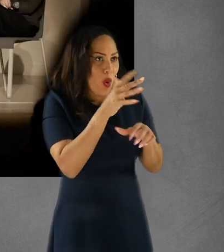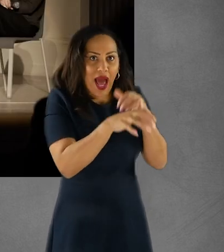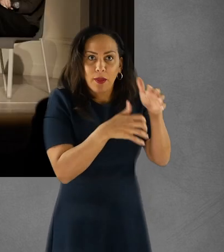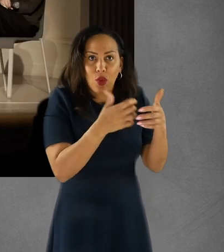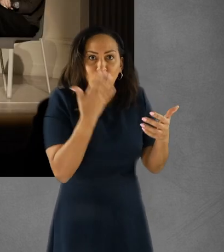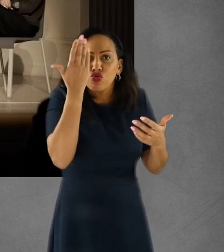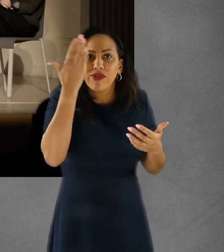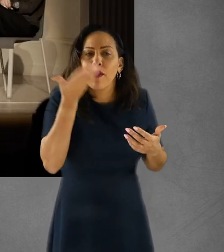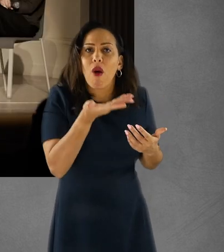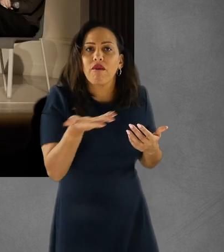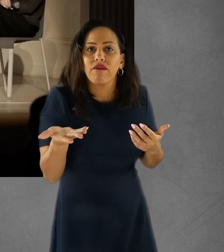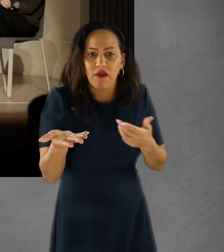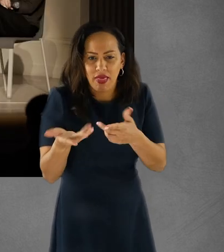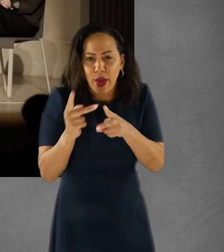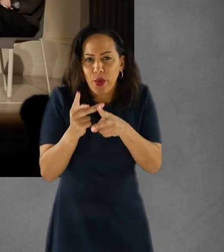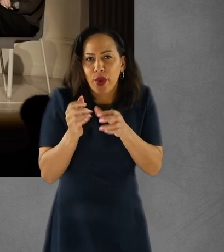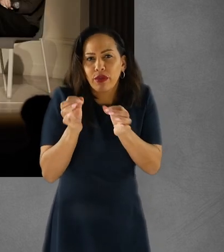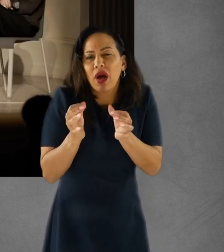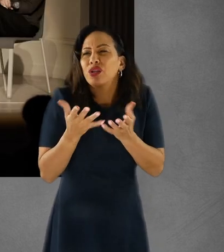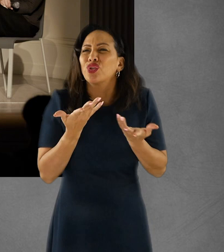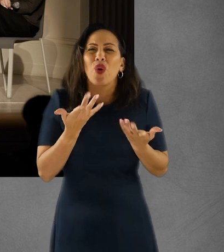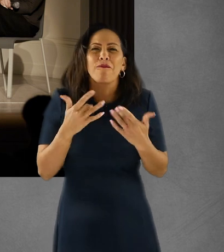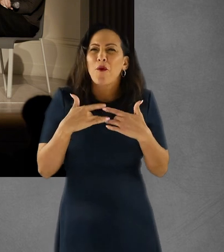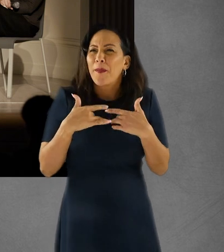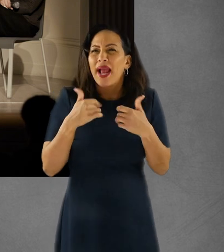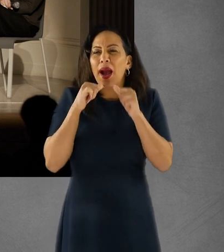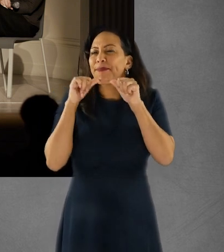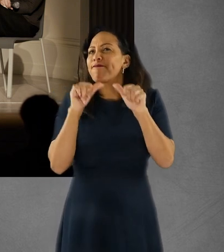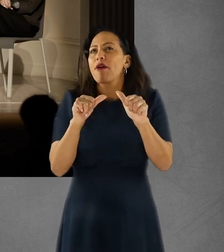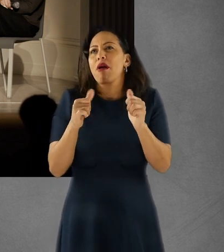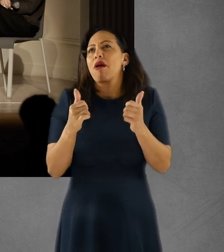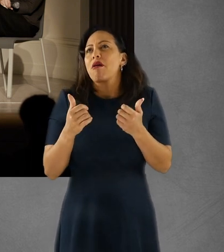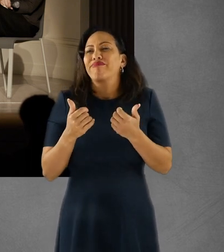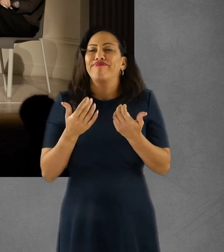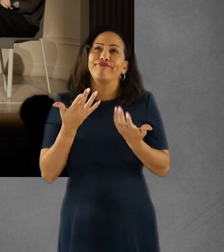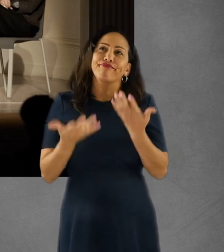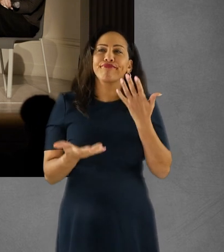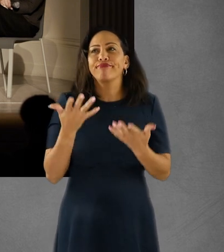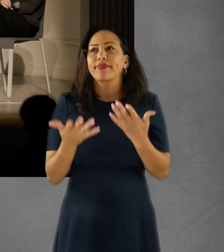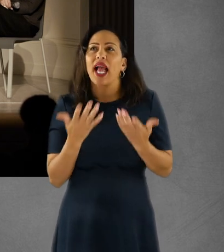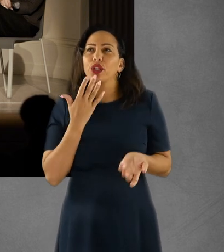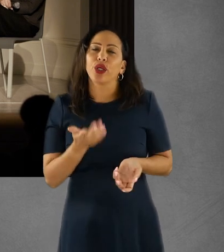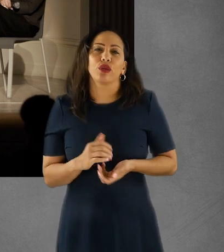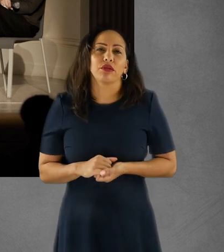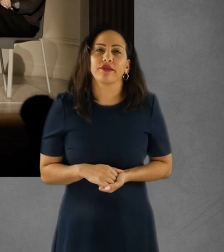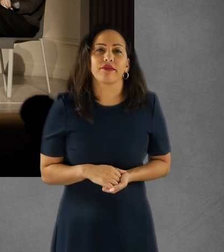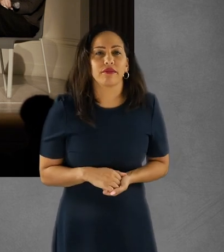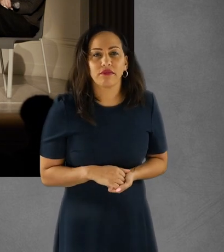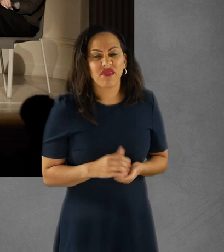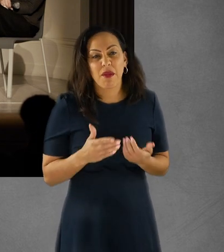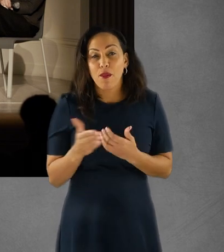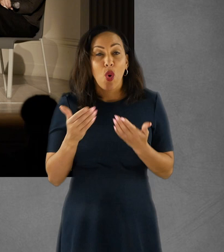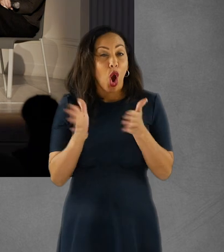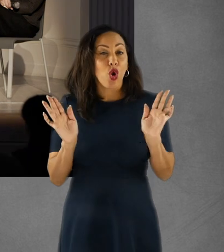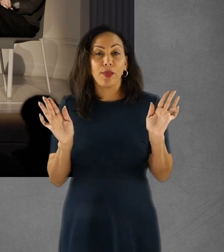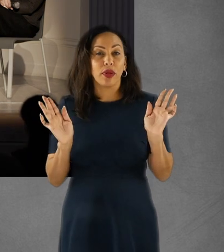of, I don't know, an more open reading. I'm forcing you into a corner you yes. don't want to be in. Okay, that's fine. So